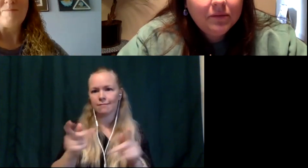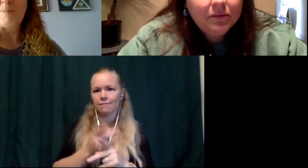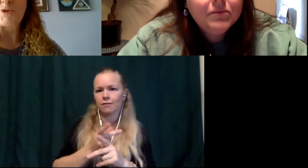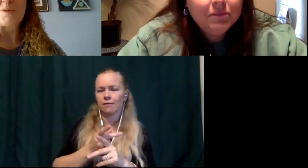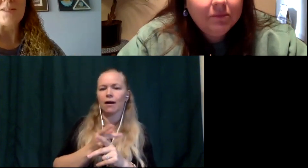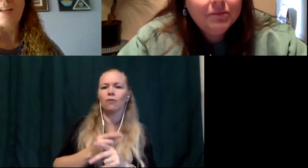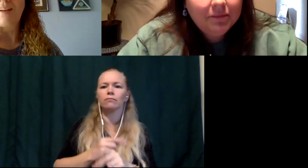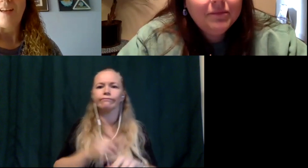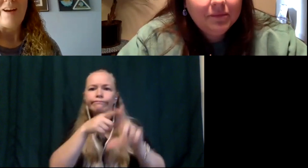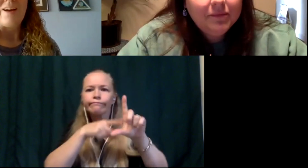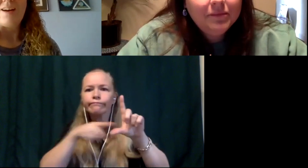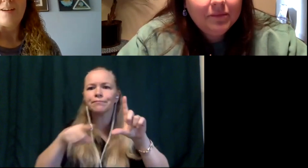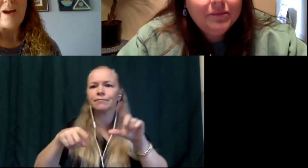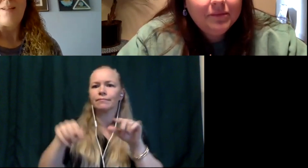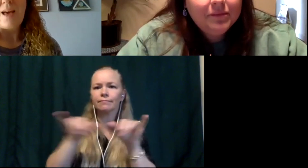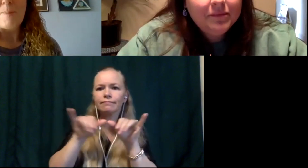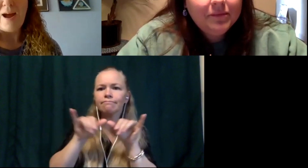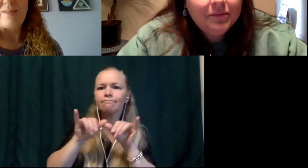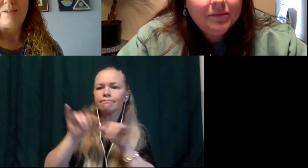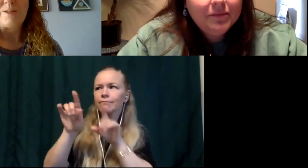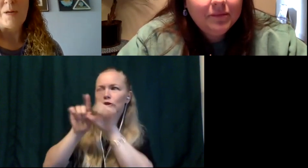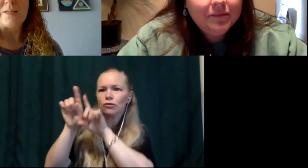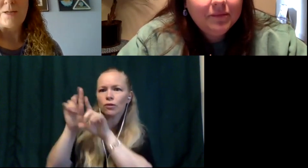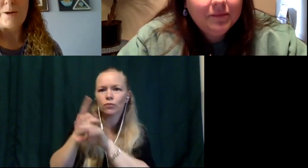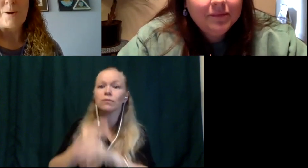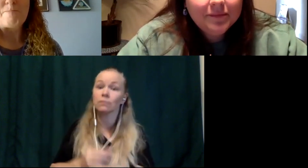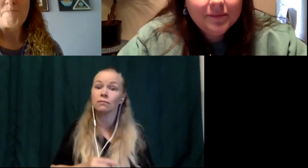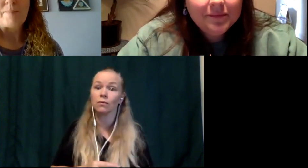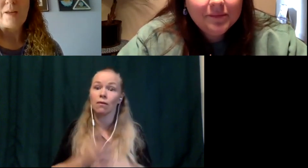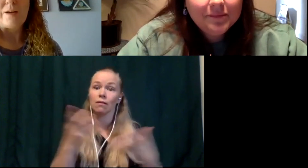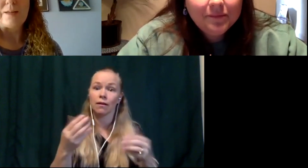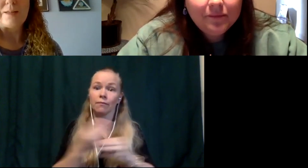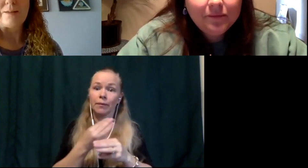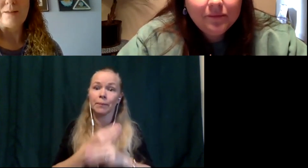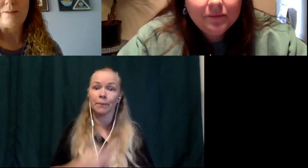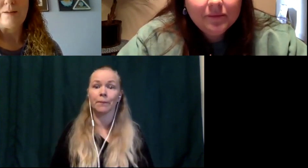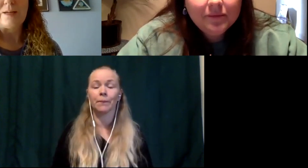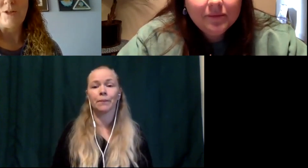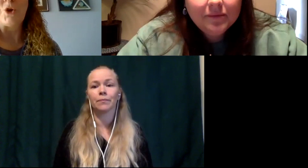and measurements and a lot of math. But